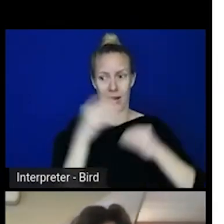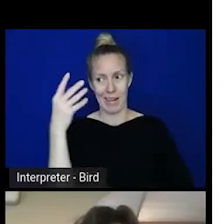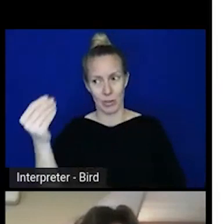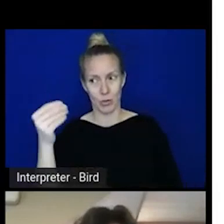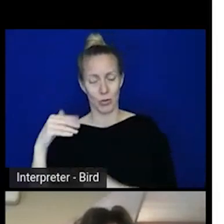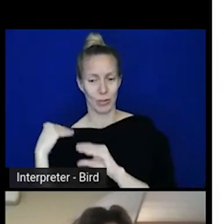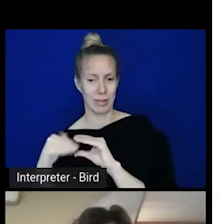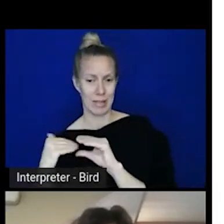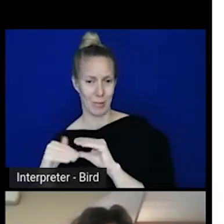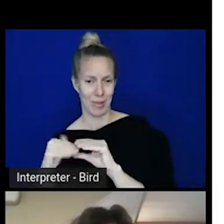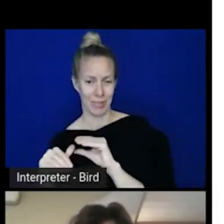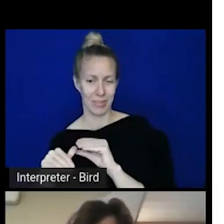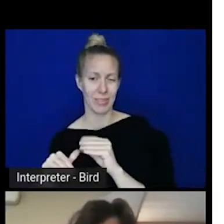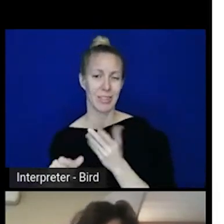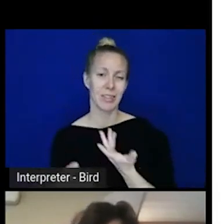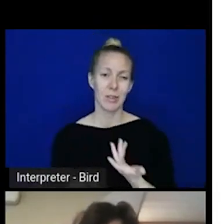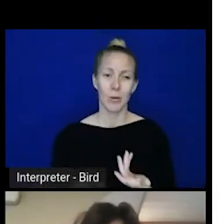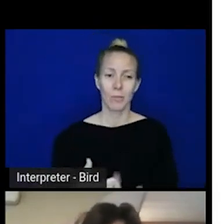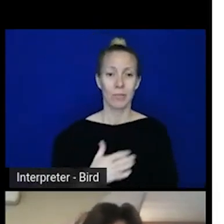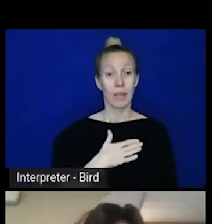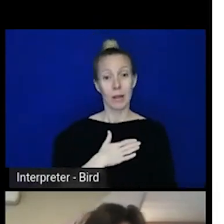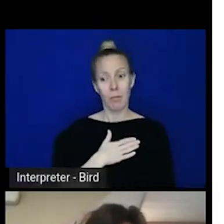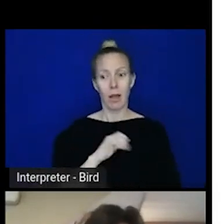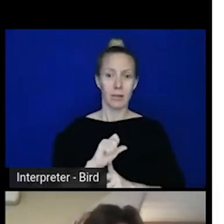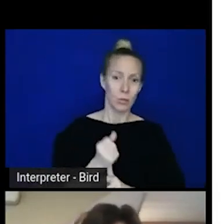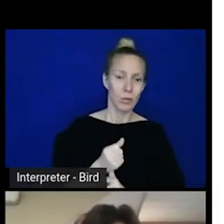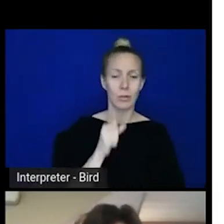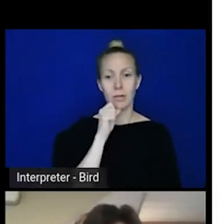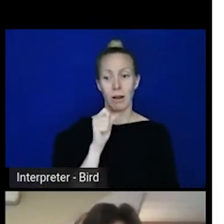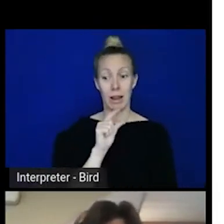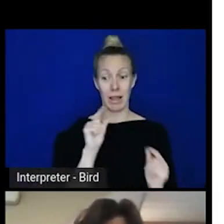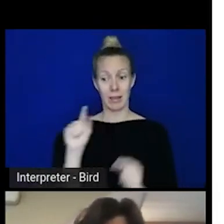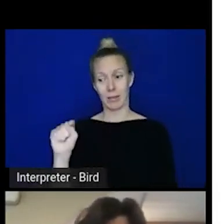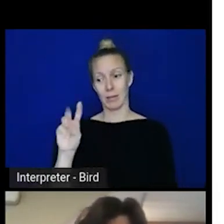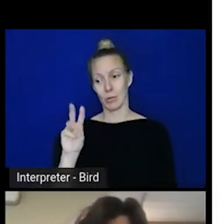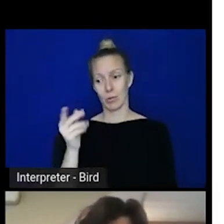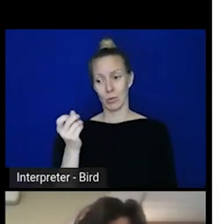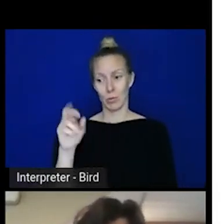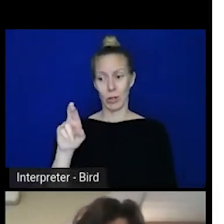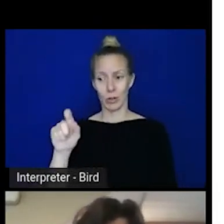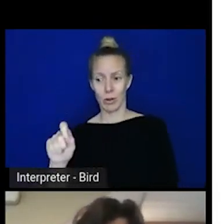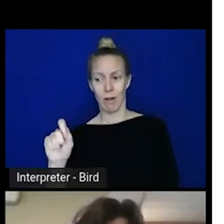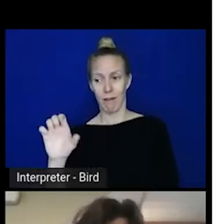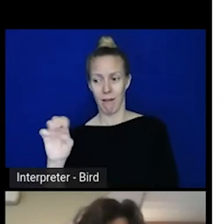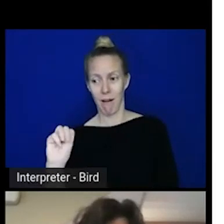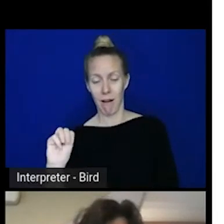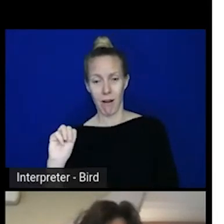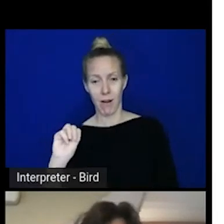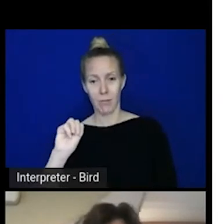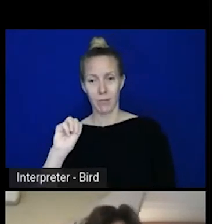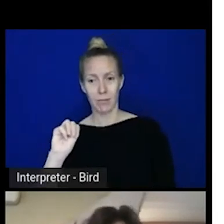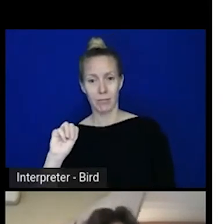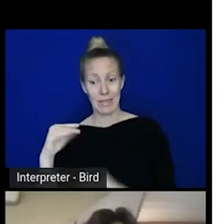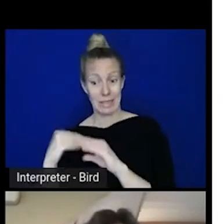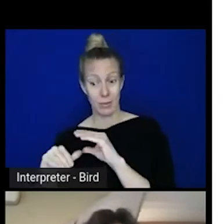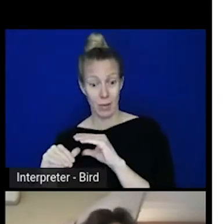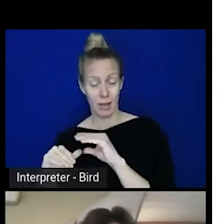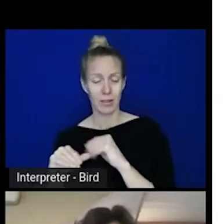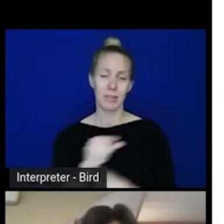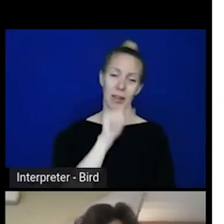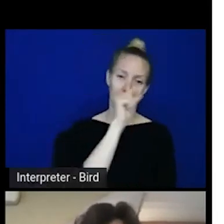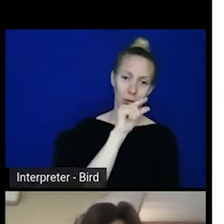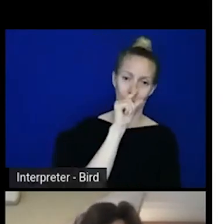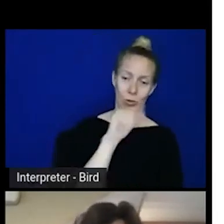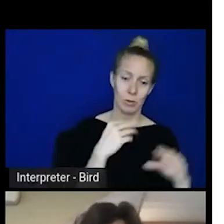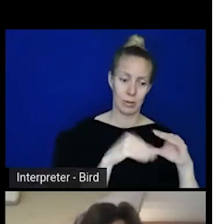email. It's not, in my case, it's not a twitter.com email. It's it's a essentially Google email address. And so we were not able to add